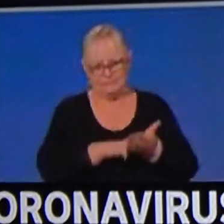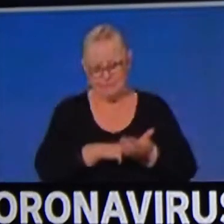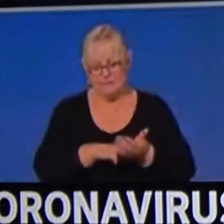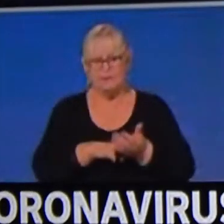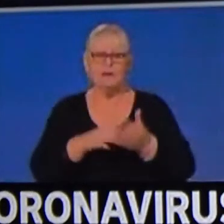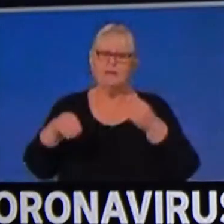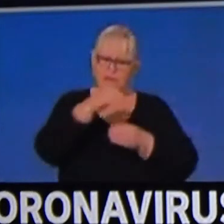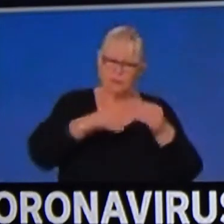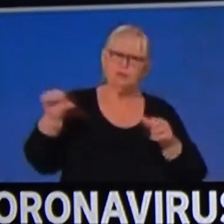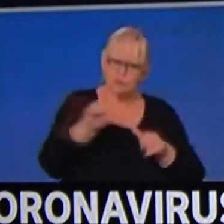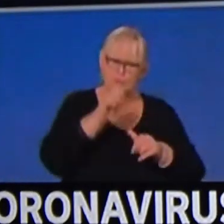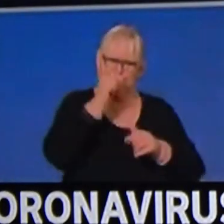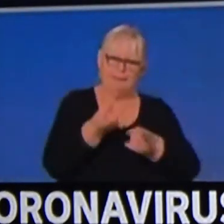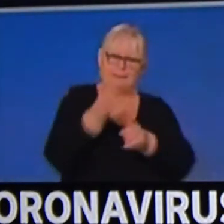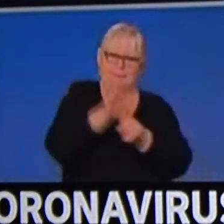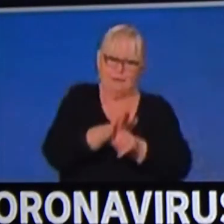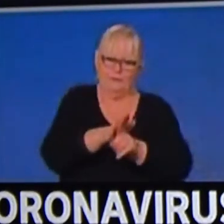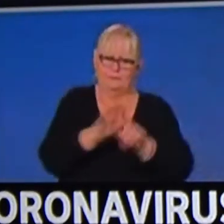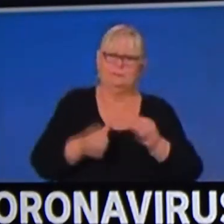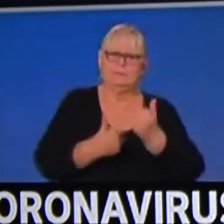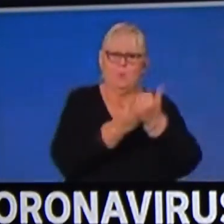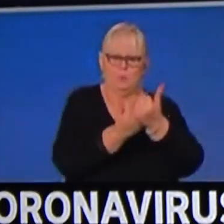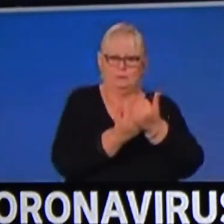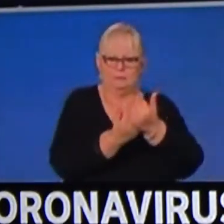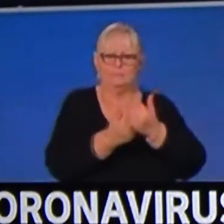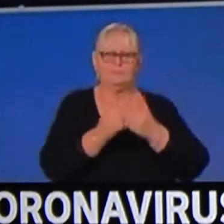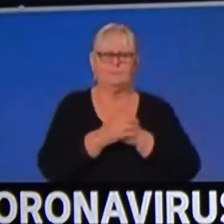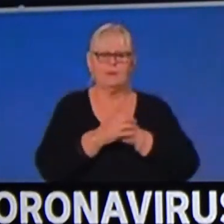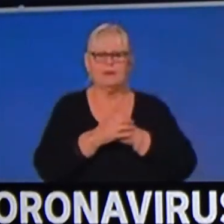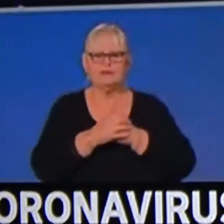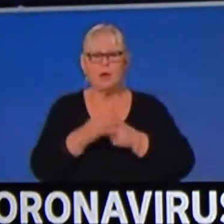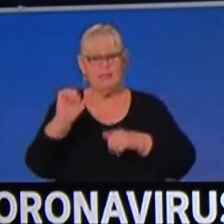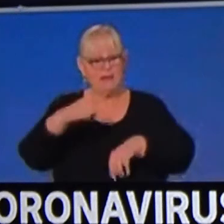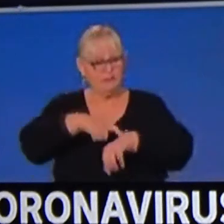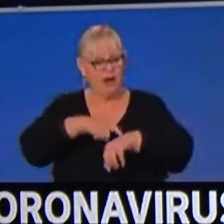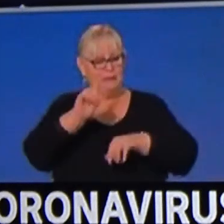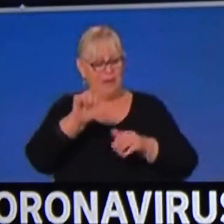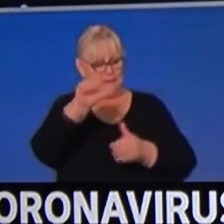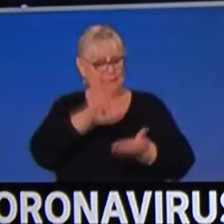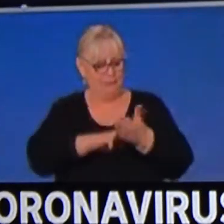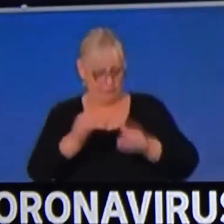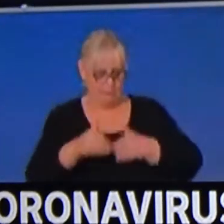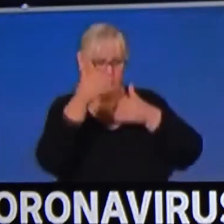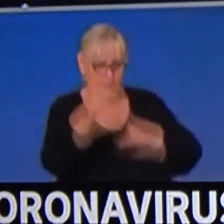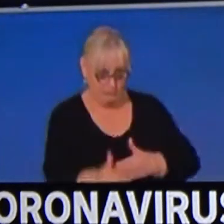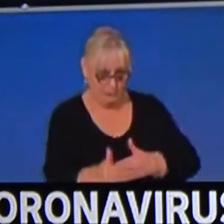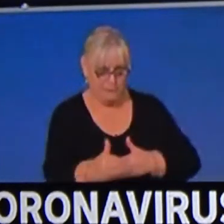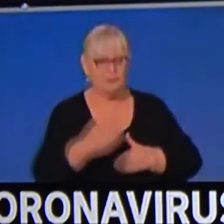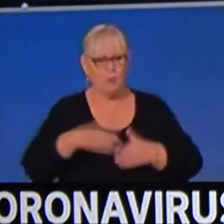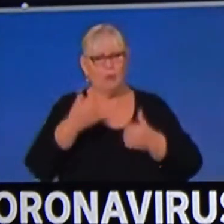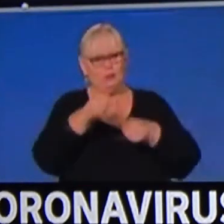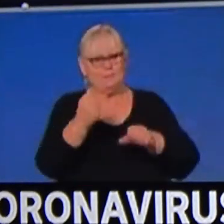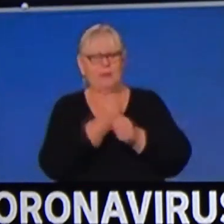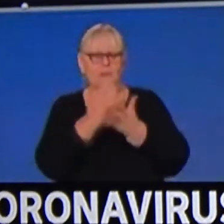people on those incomes in a self-sustaining way. We have bought that time for 6 months and we intend to use it wisely. We